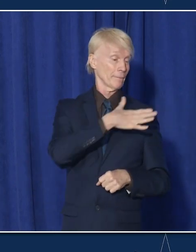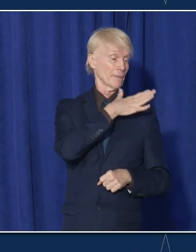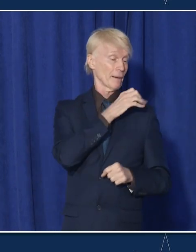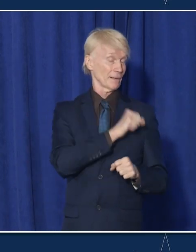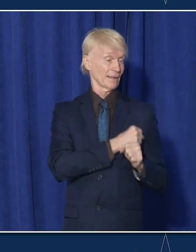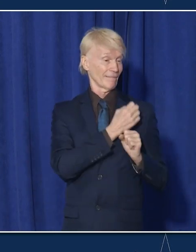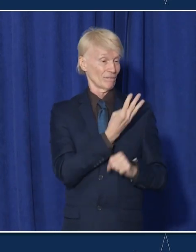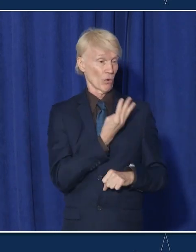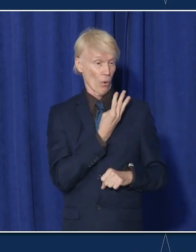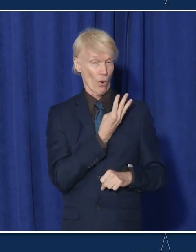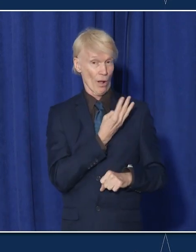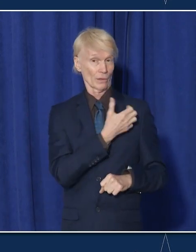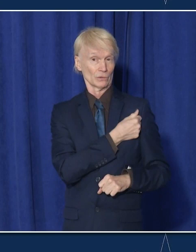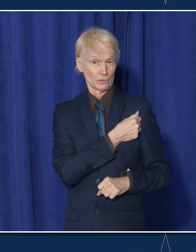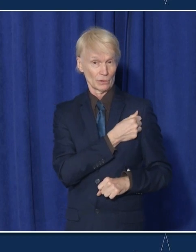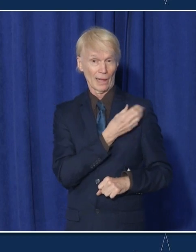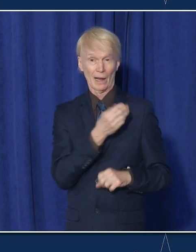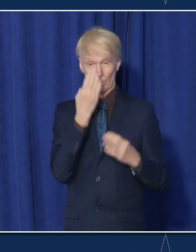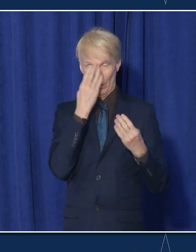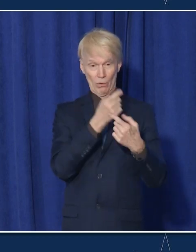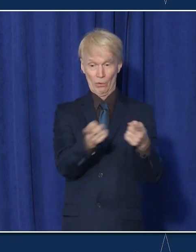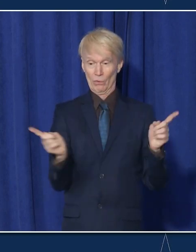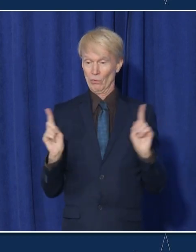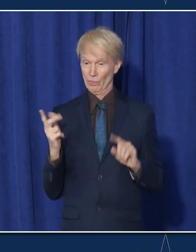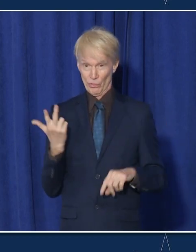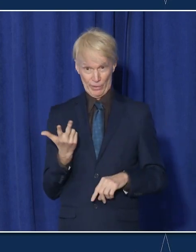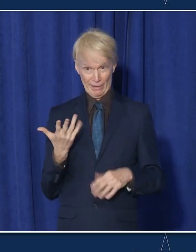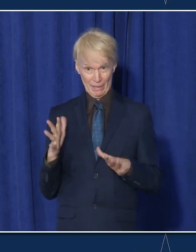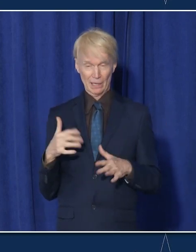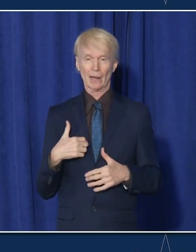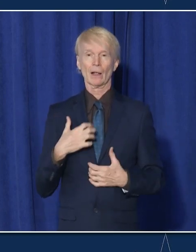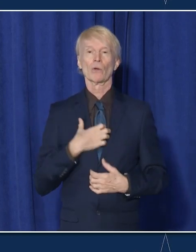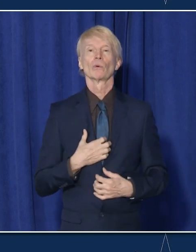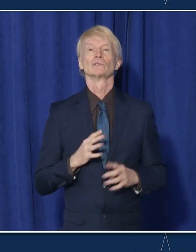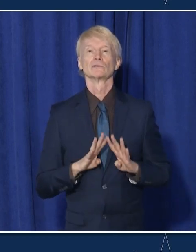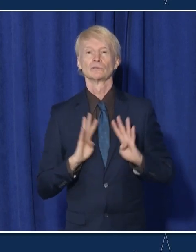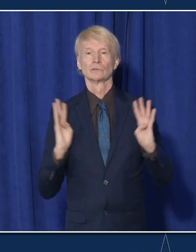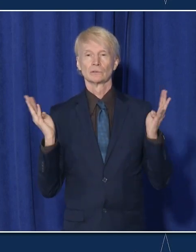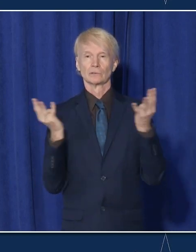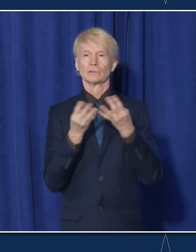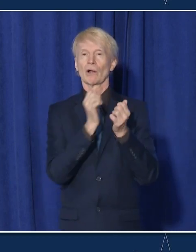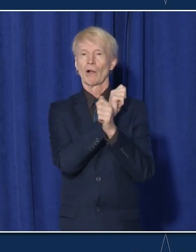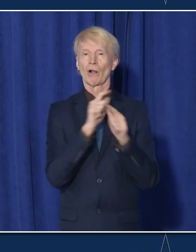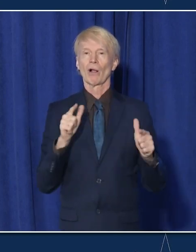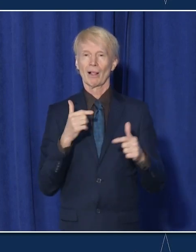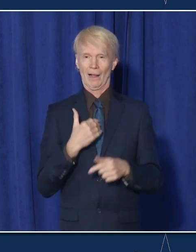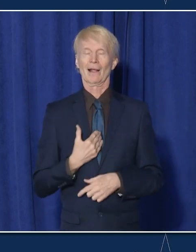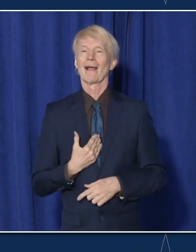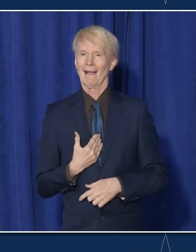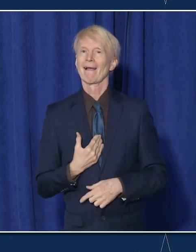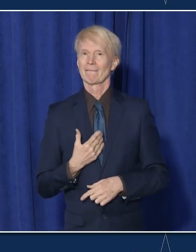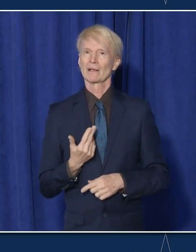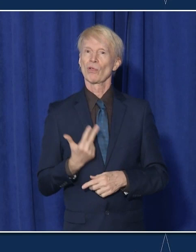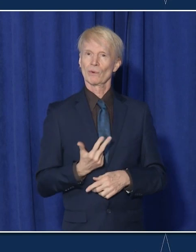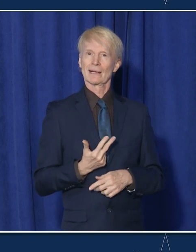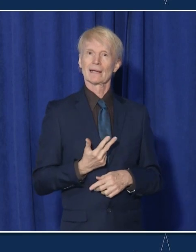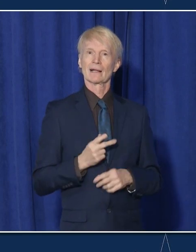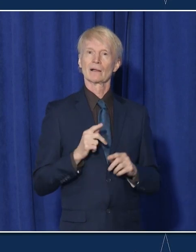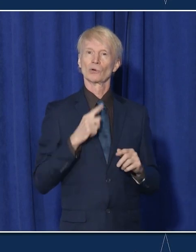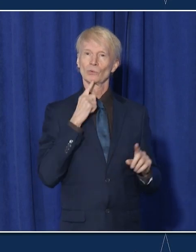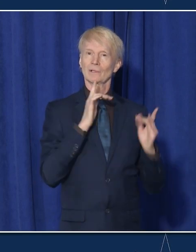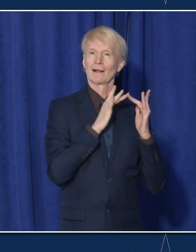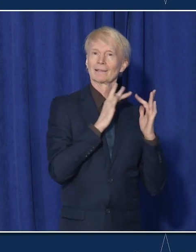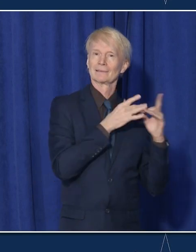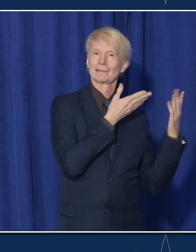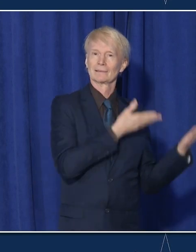fourth dose and knowing that everybody around her had had three, I would want everybody around her to have three more so. You can get that second COVID